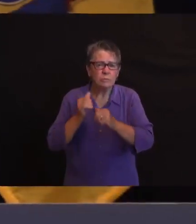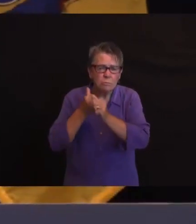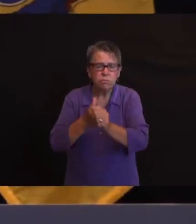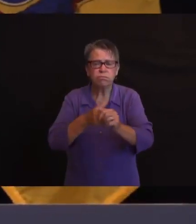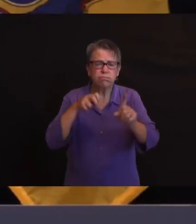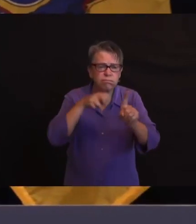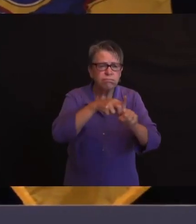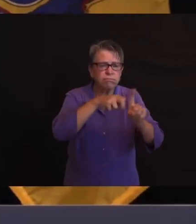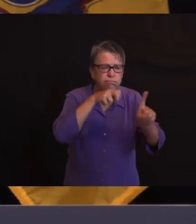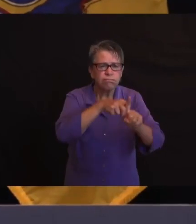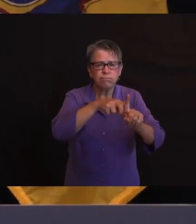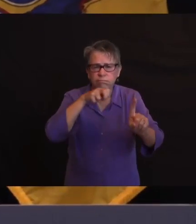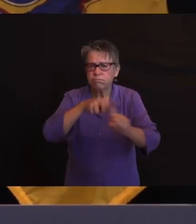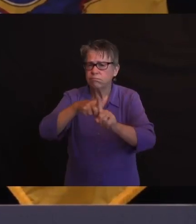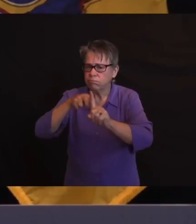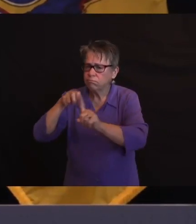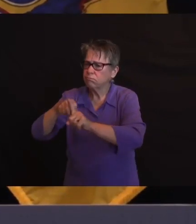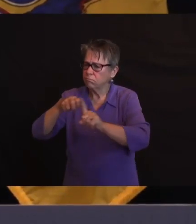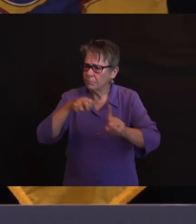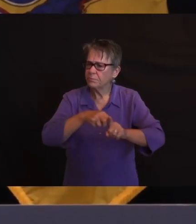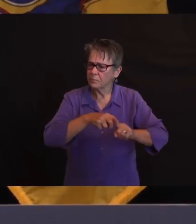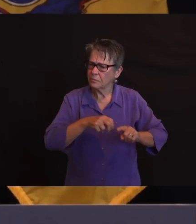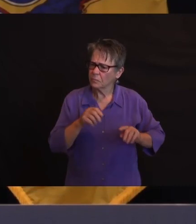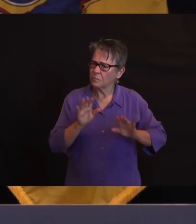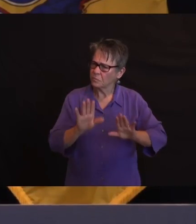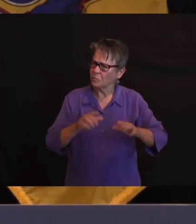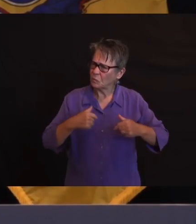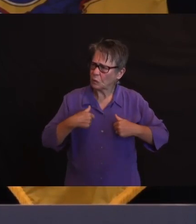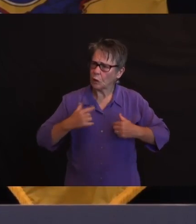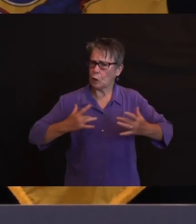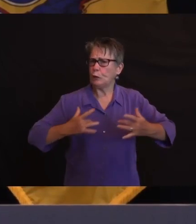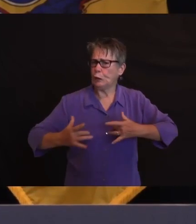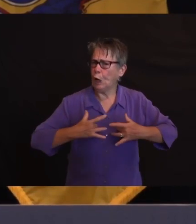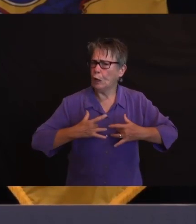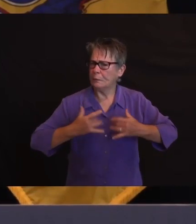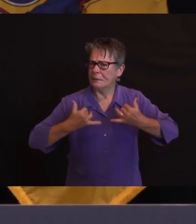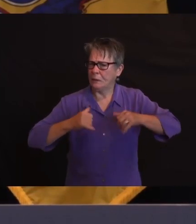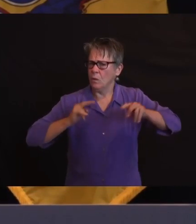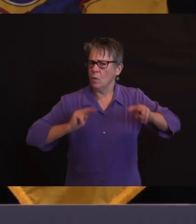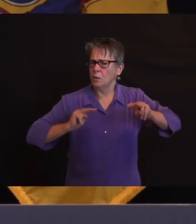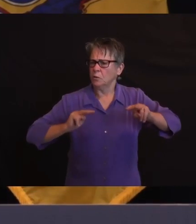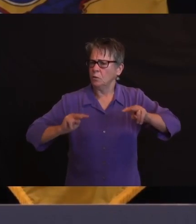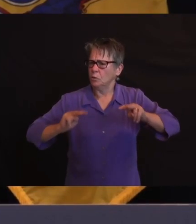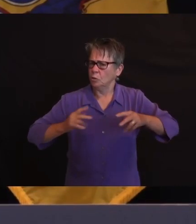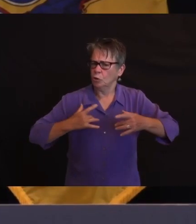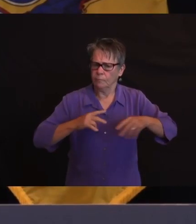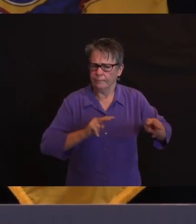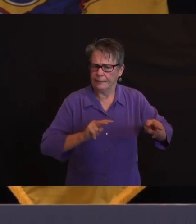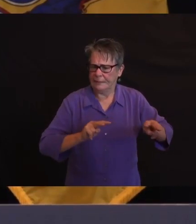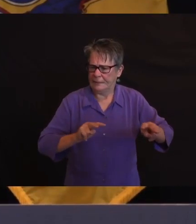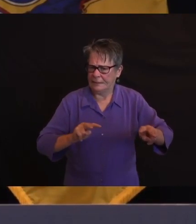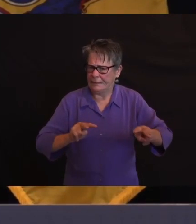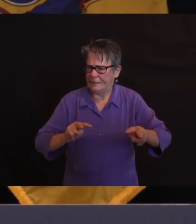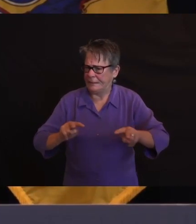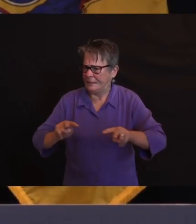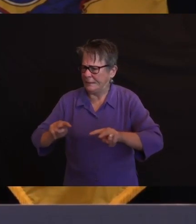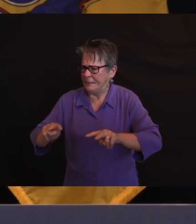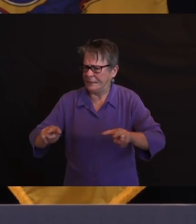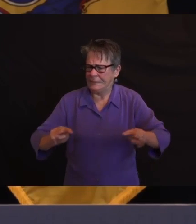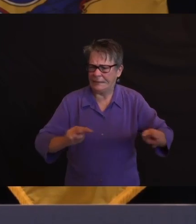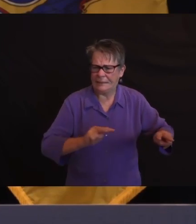have been really good at it. And I'll pick Germany out, not just because they're in that category, but I happen to know them better than the other European